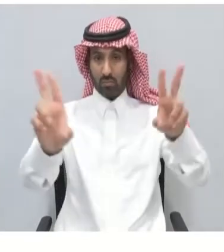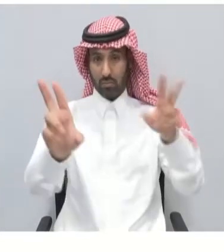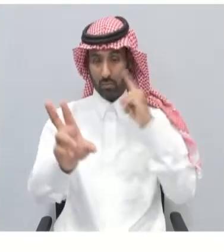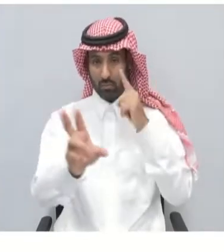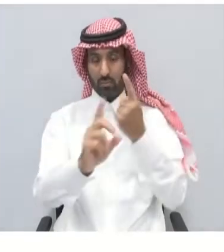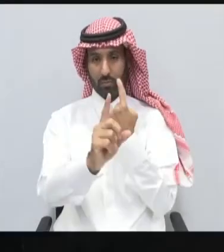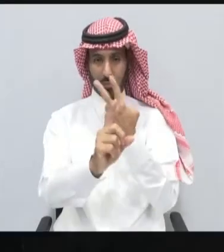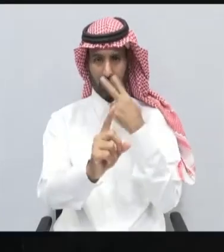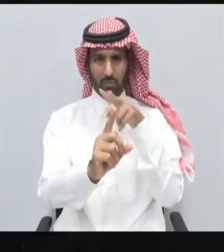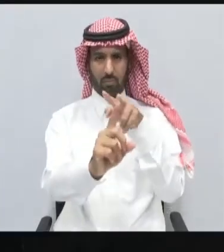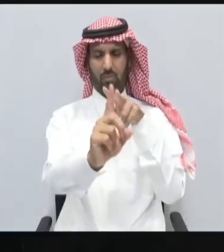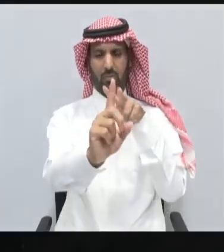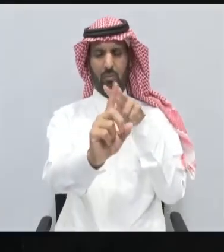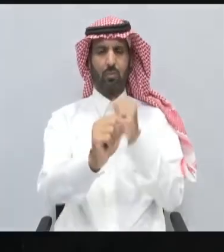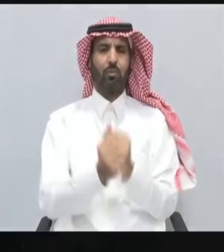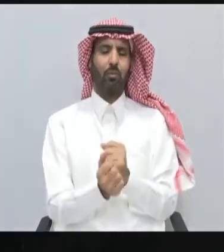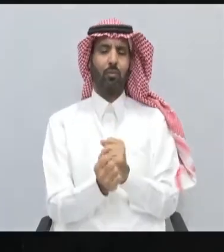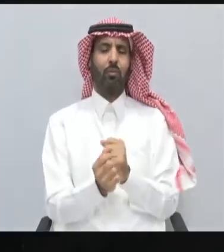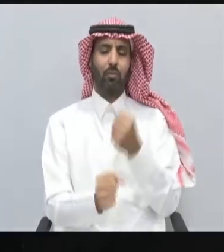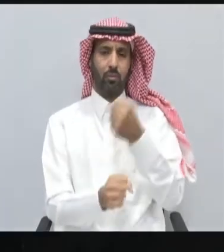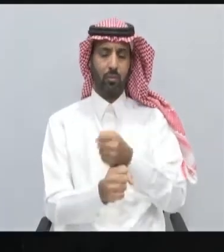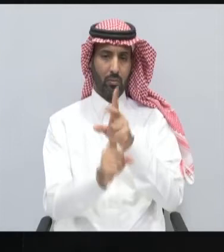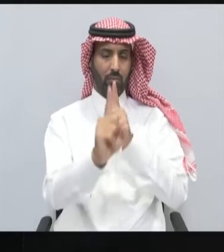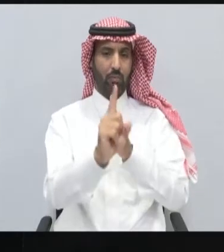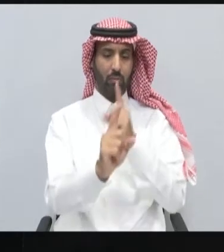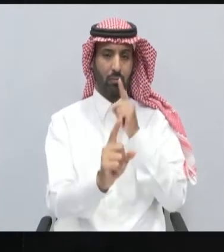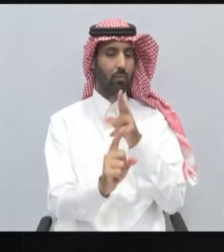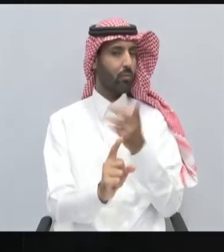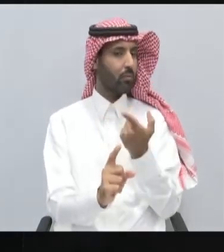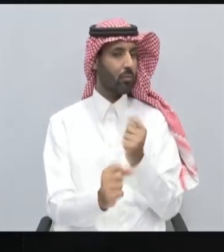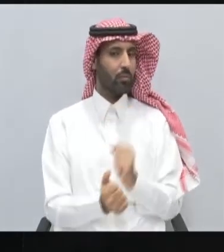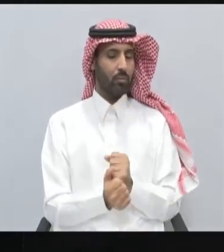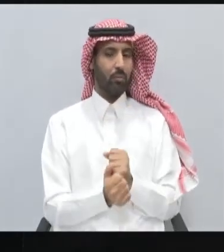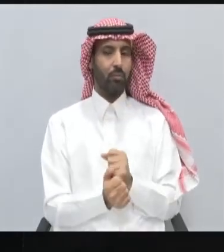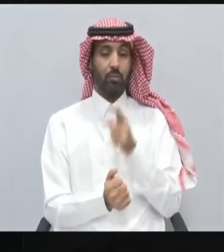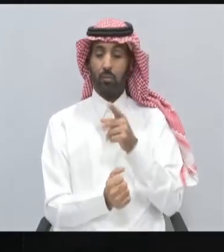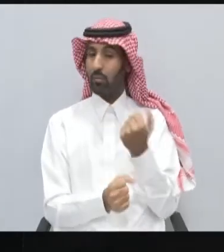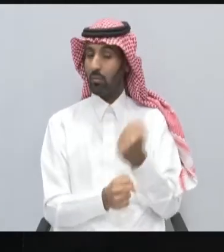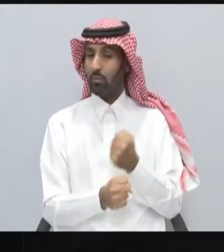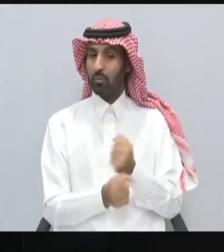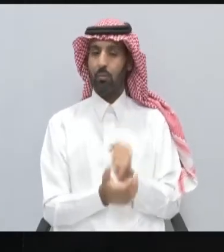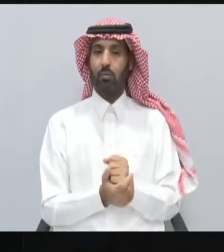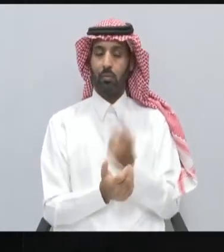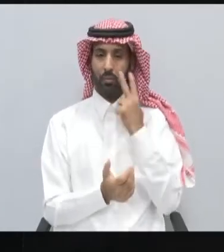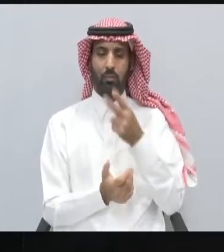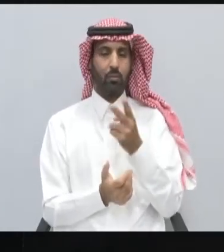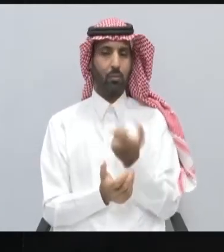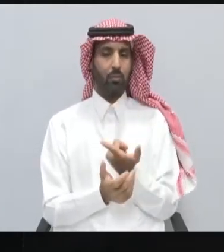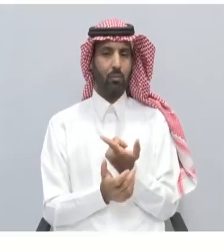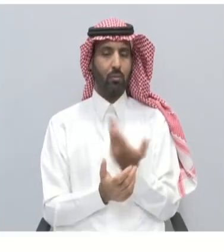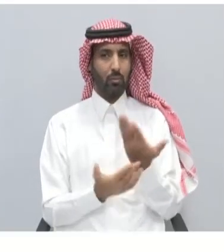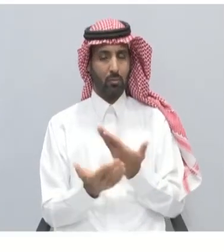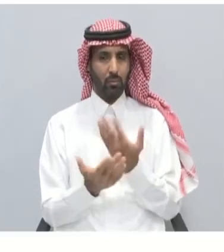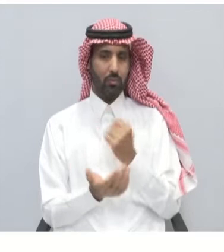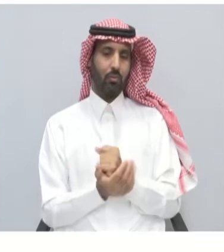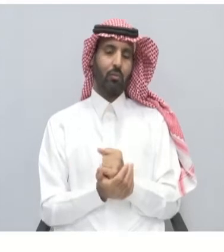line of sight, when you're looking at something and someone is standing in front of you, what can you do? See what you are trying to